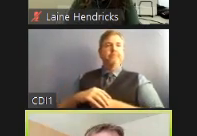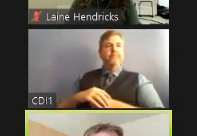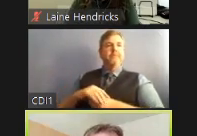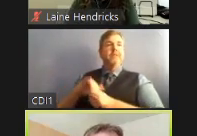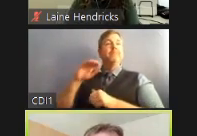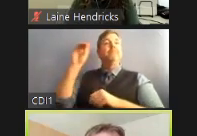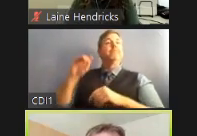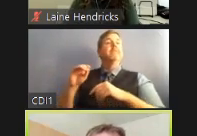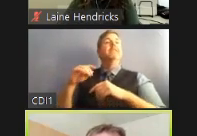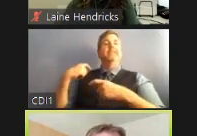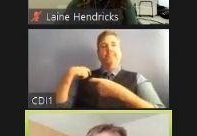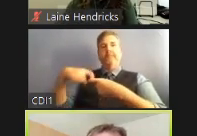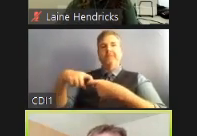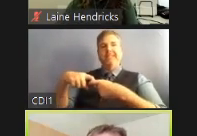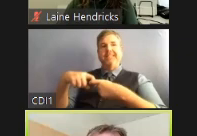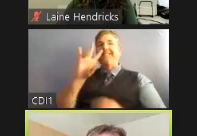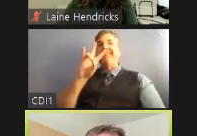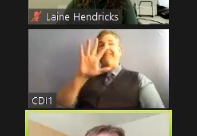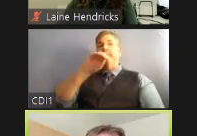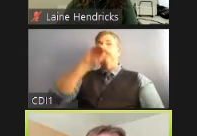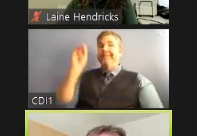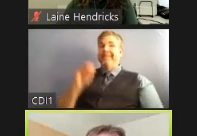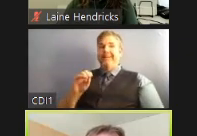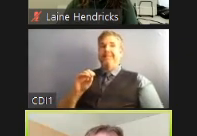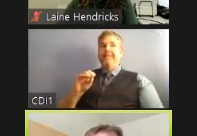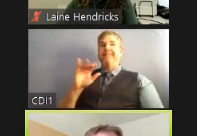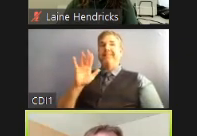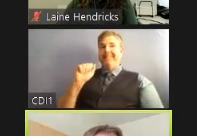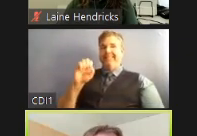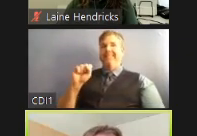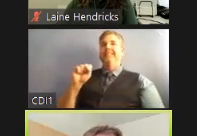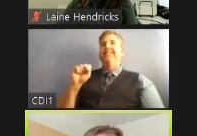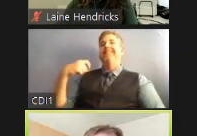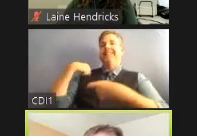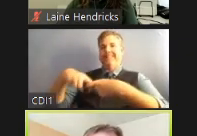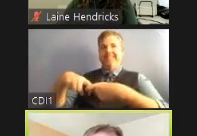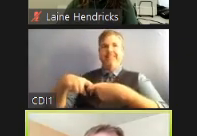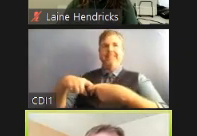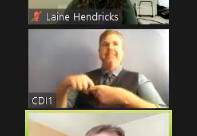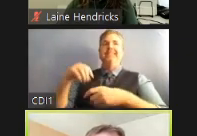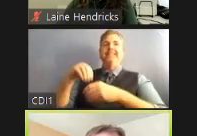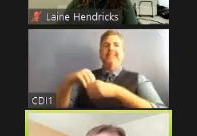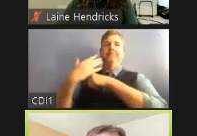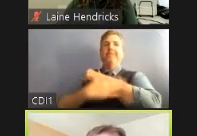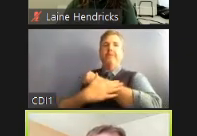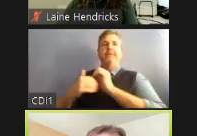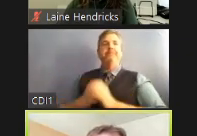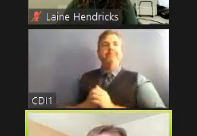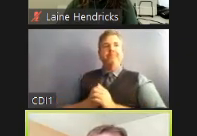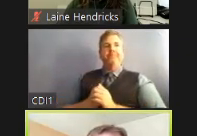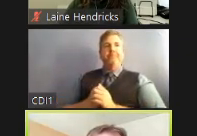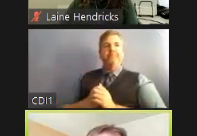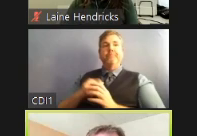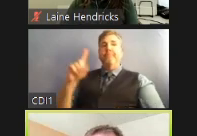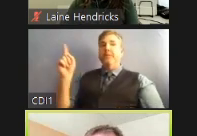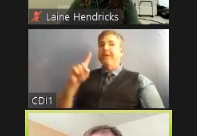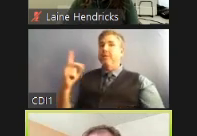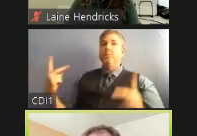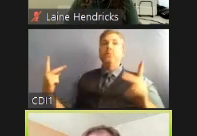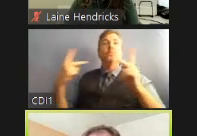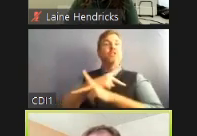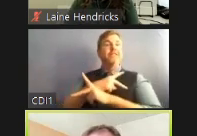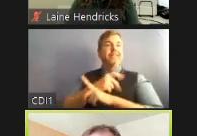community that is most affected by that is the Canal District in San Rafael. And we've recognized that